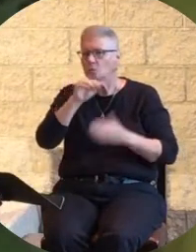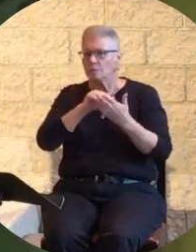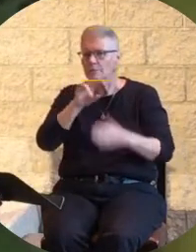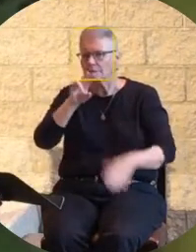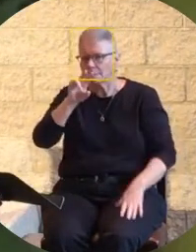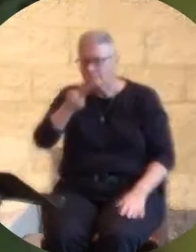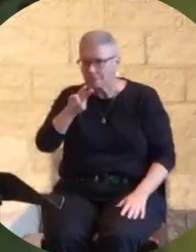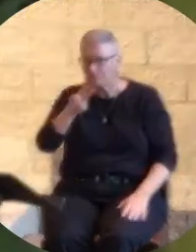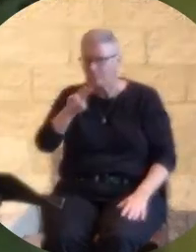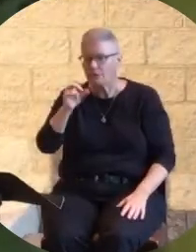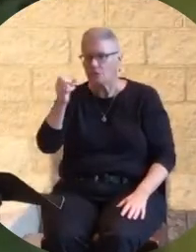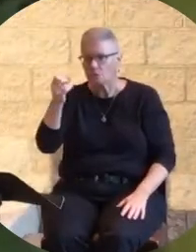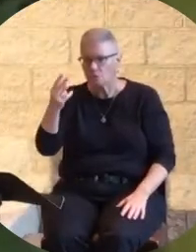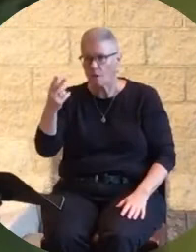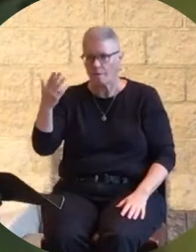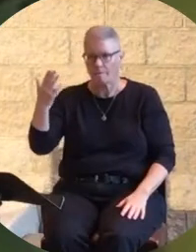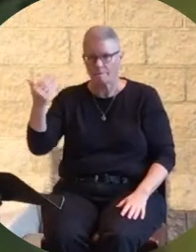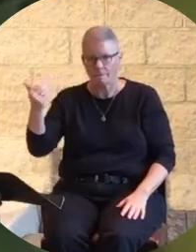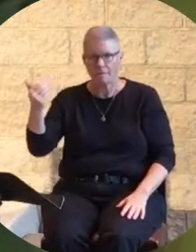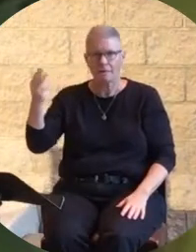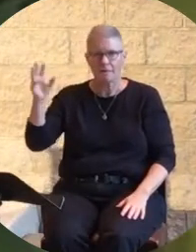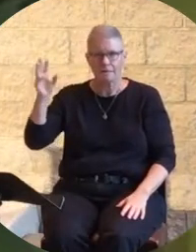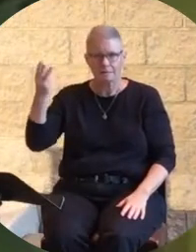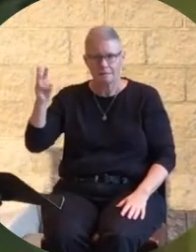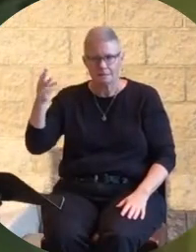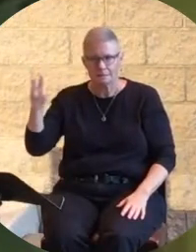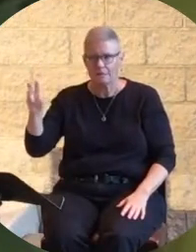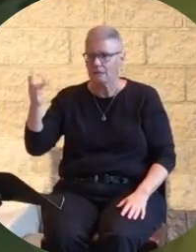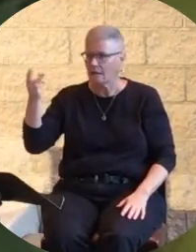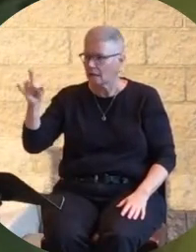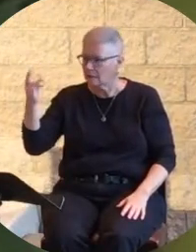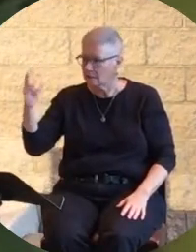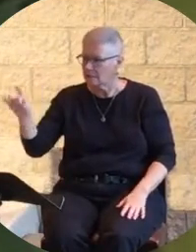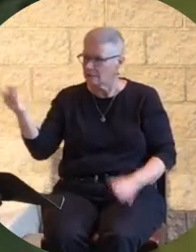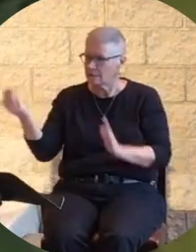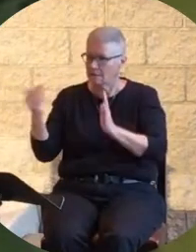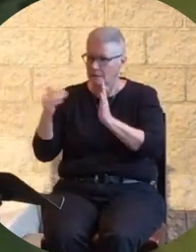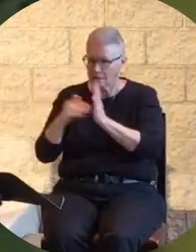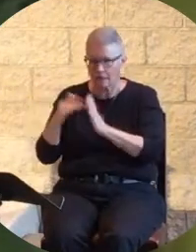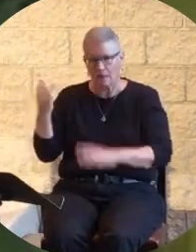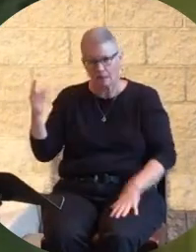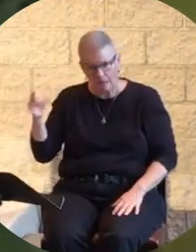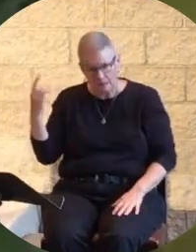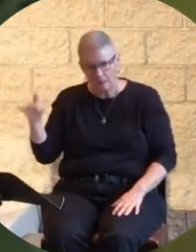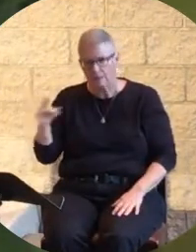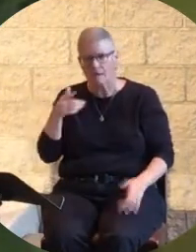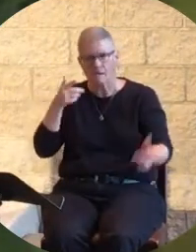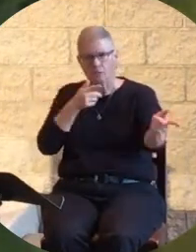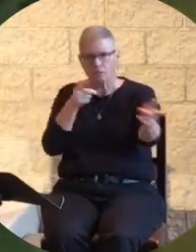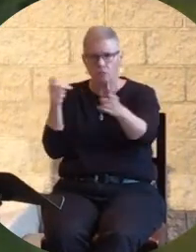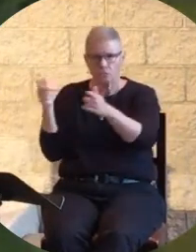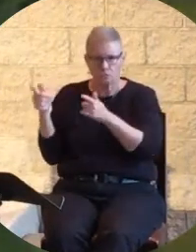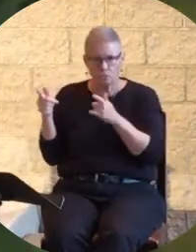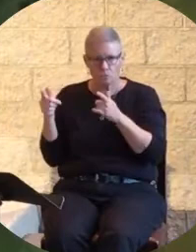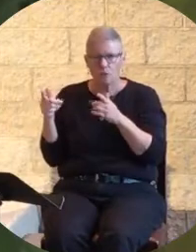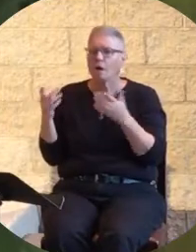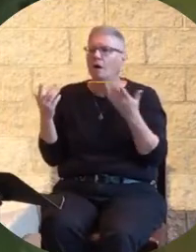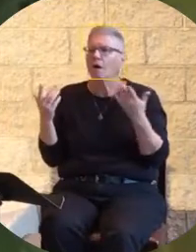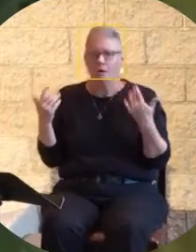12, 15, 16, 18, and again in 18. And there were